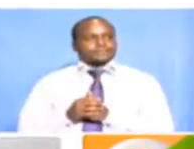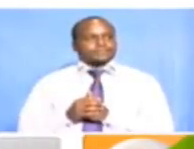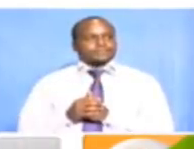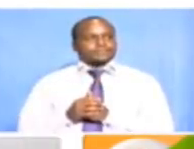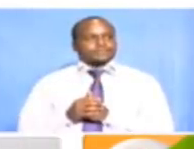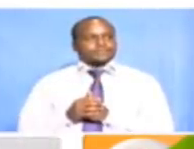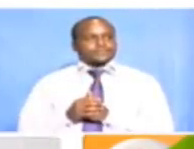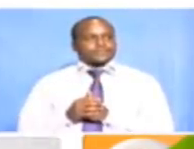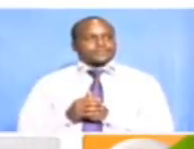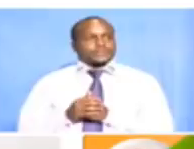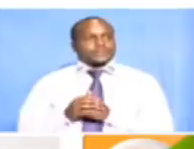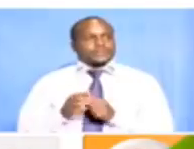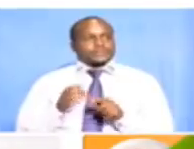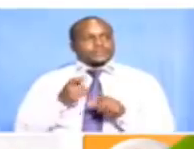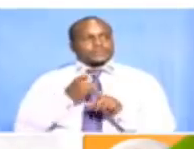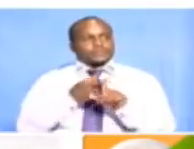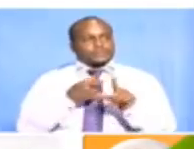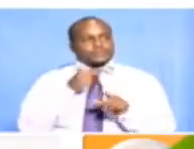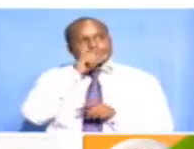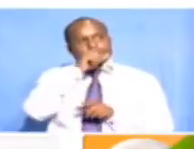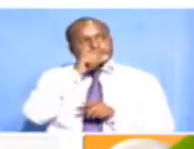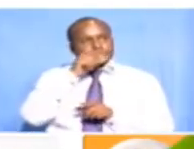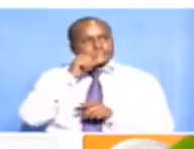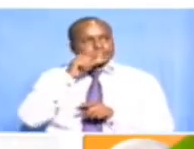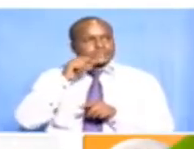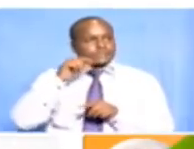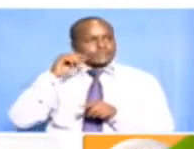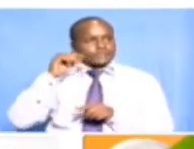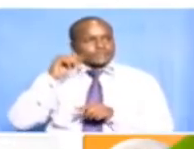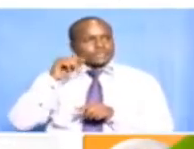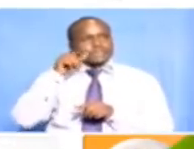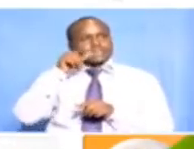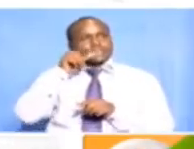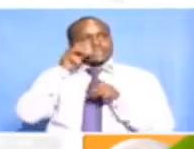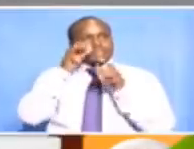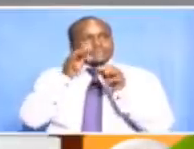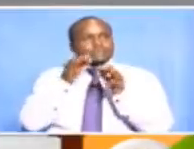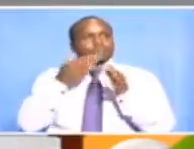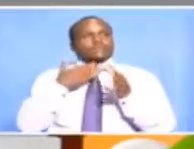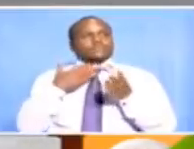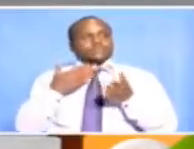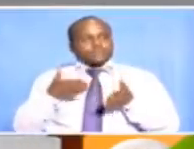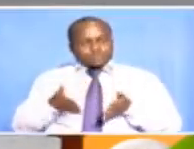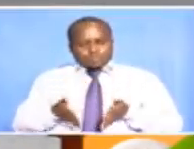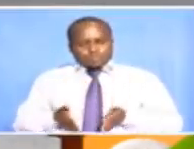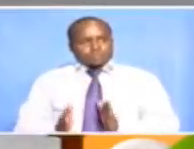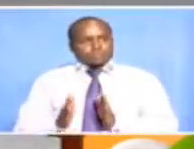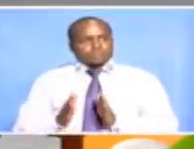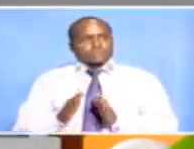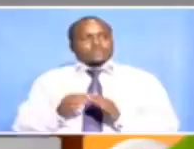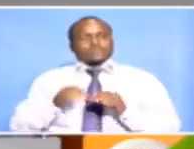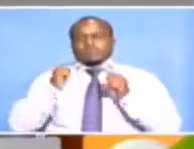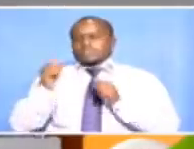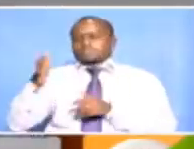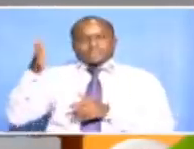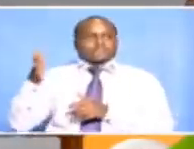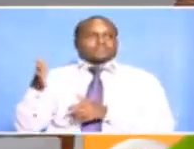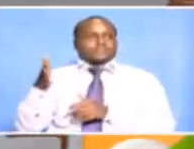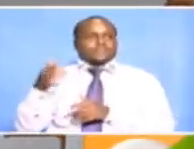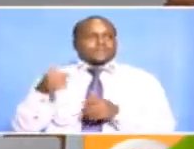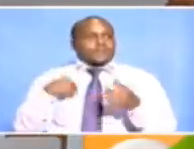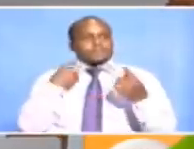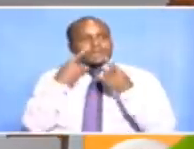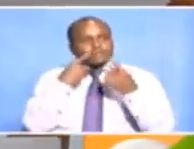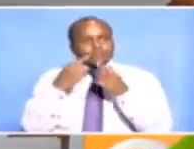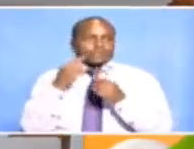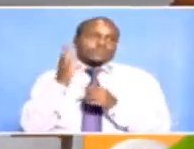tweet, ujamaa bibi yake anaenda India, America, Nairobi Hospital, Aga Khan. Mimi naongelea wale